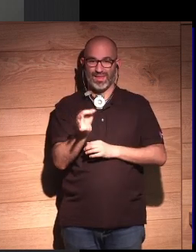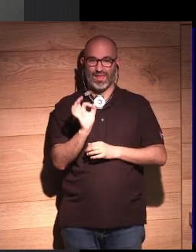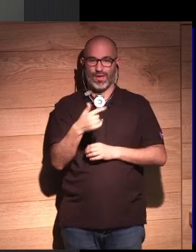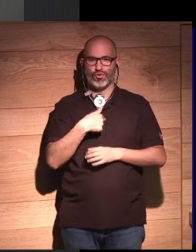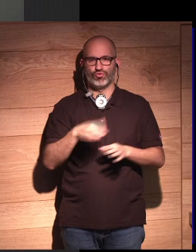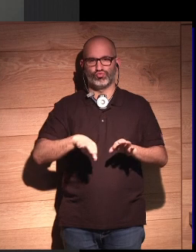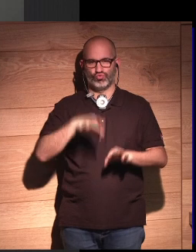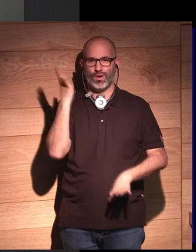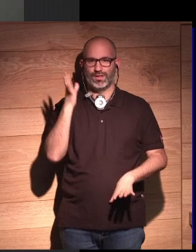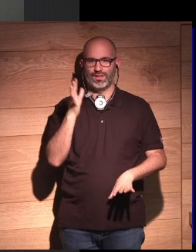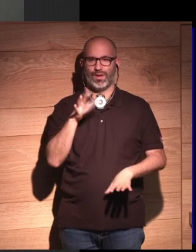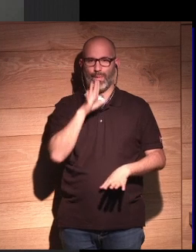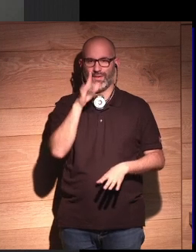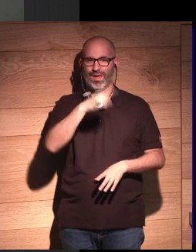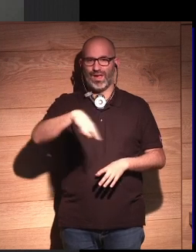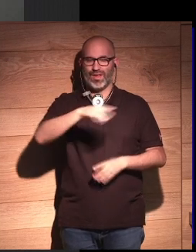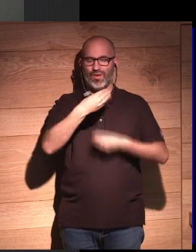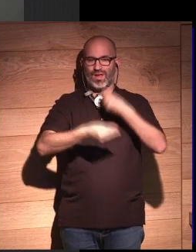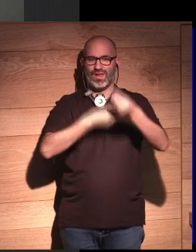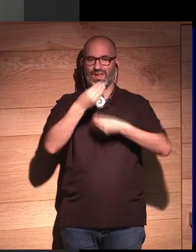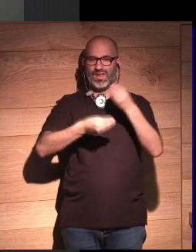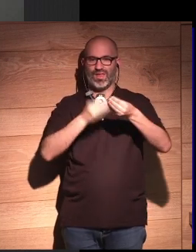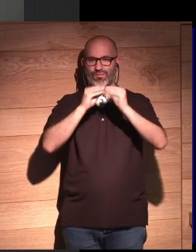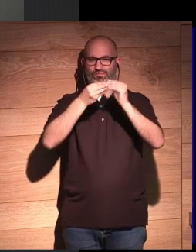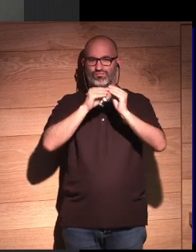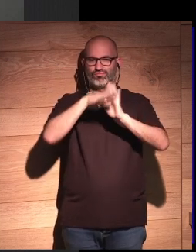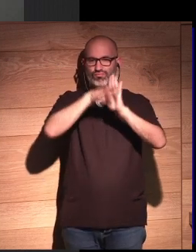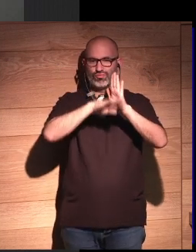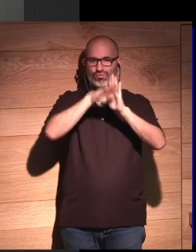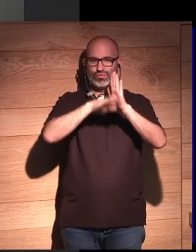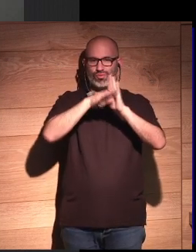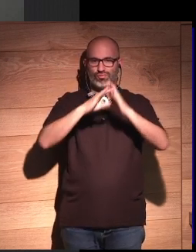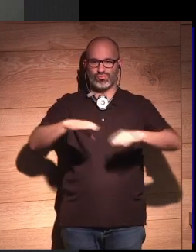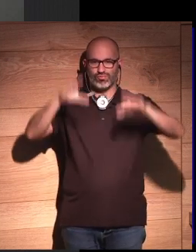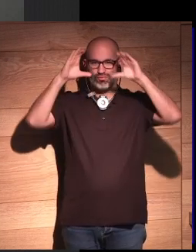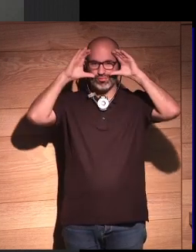prototype, which essentially is the prototype for the Oculus Rift. After